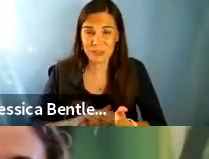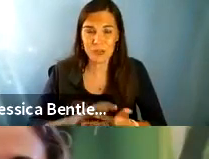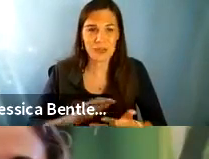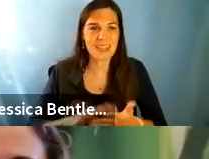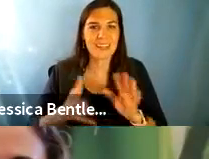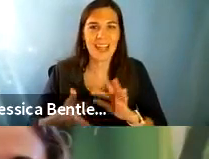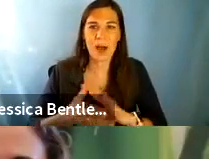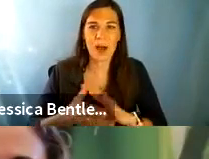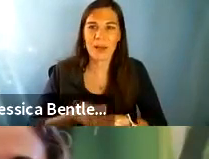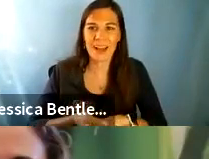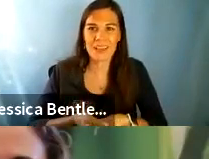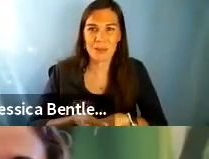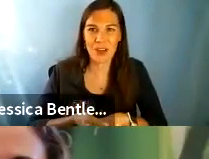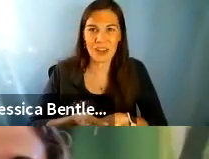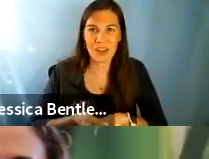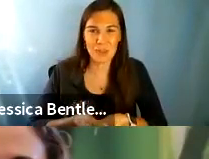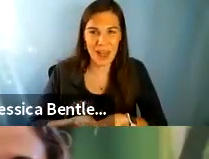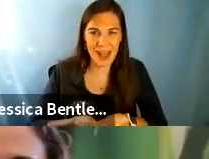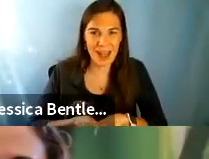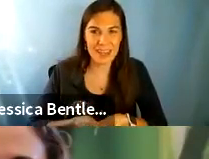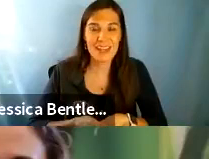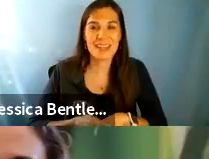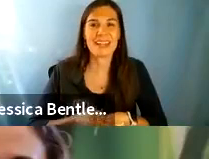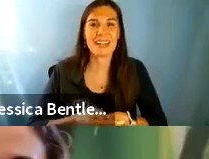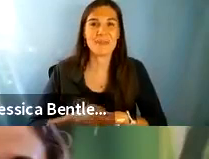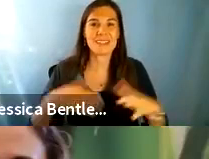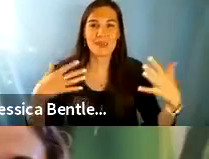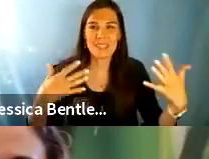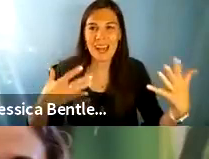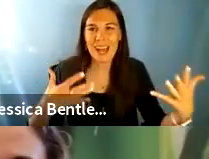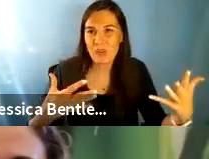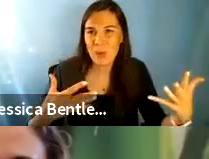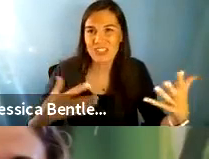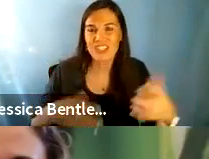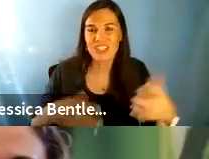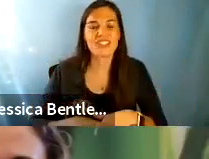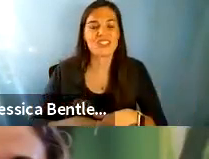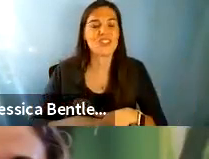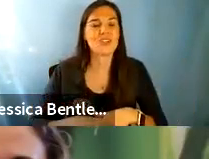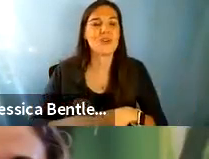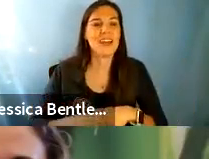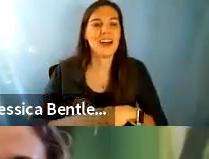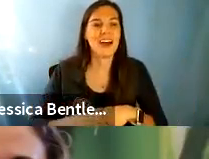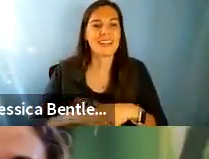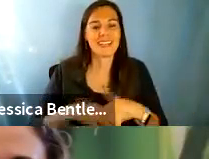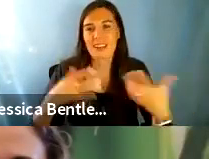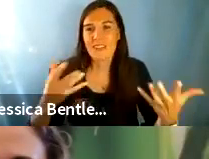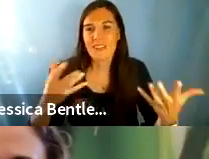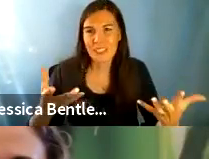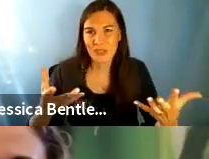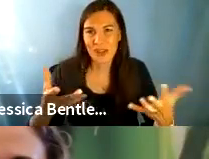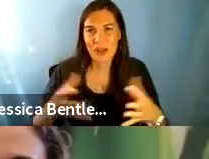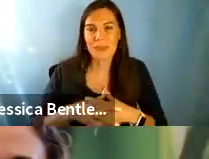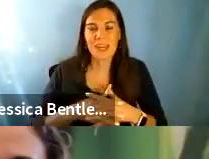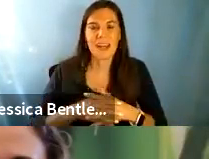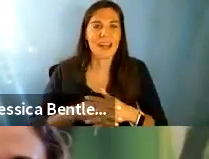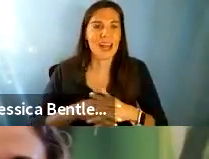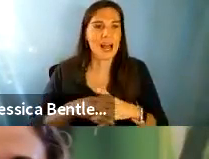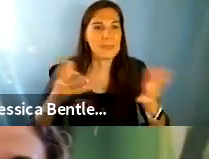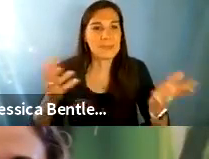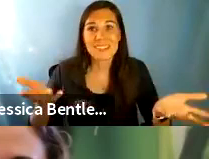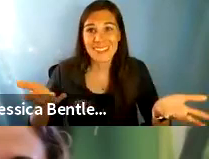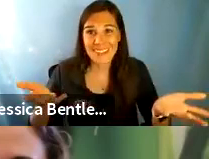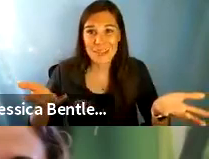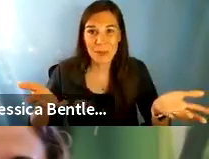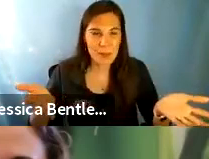junior who can then help guide them along their path. They can be someone to ask questions to get advice from, to